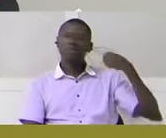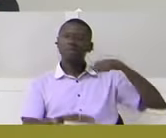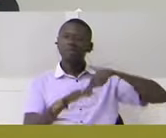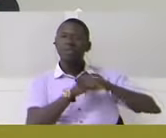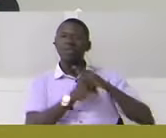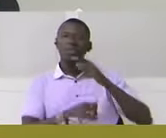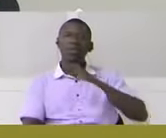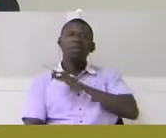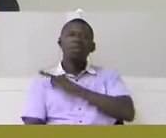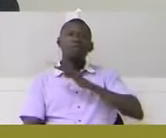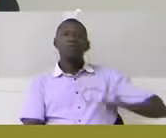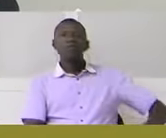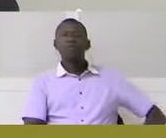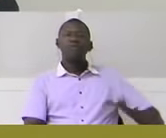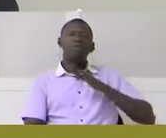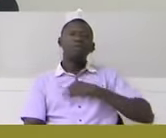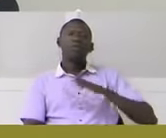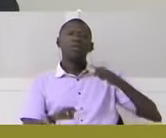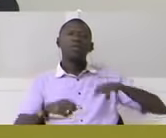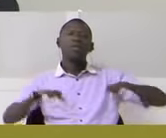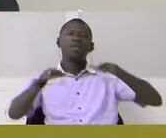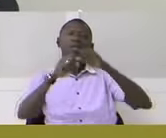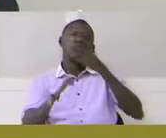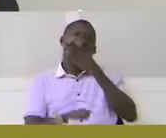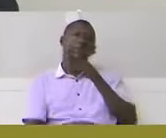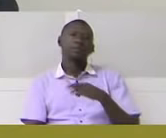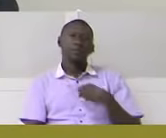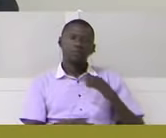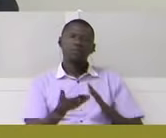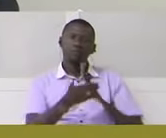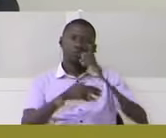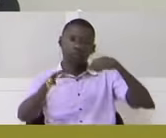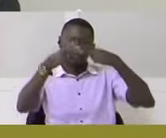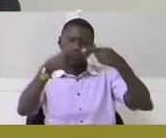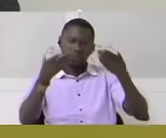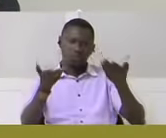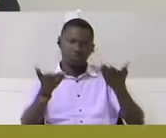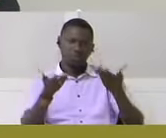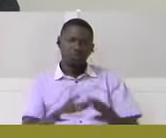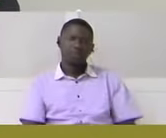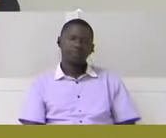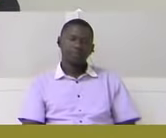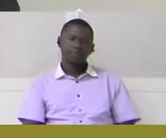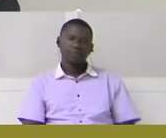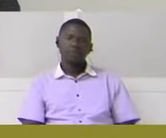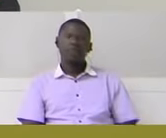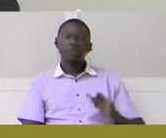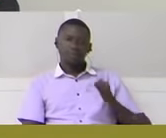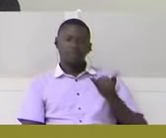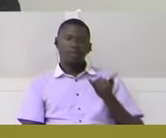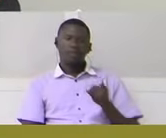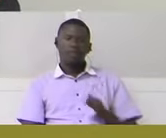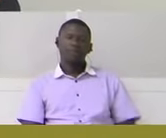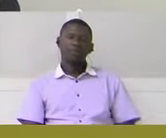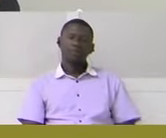la Funi. Bari ndafta nga continue kabo to katenteng. Yes, ma'am. Was he the only victim